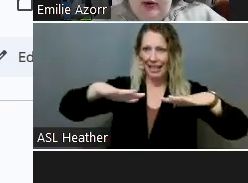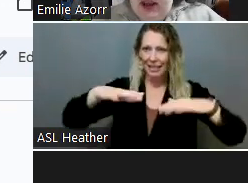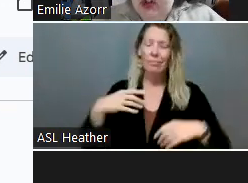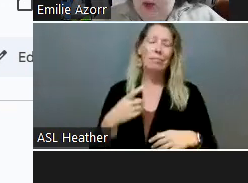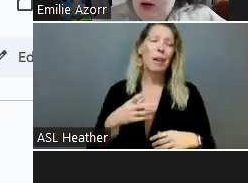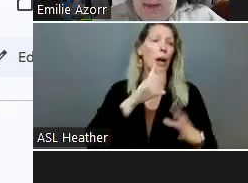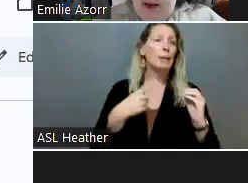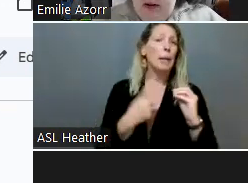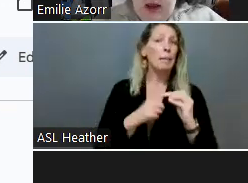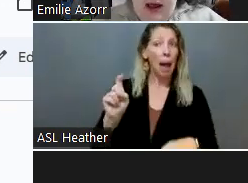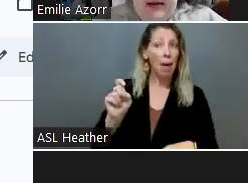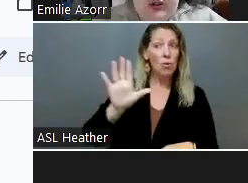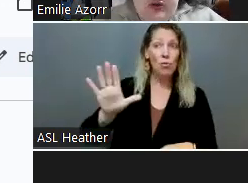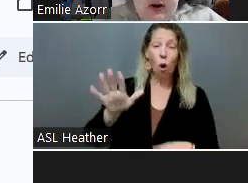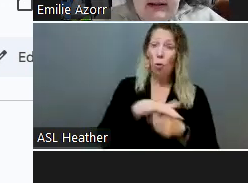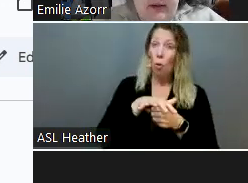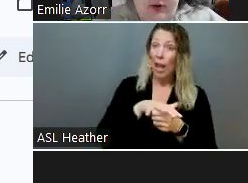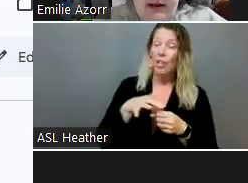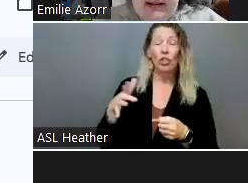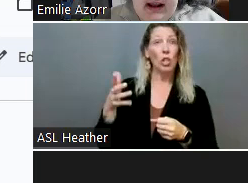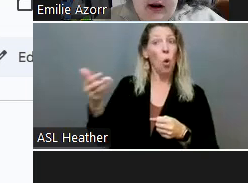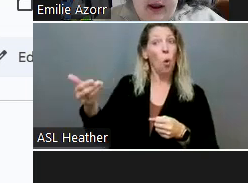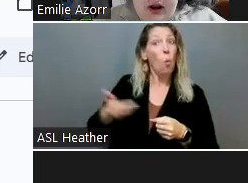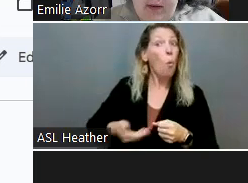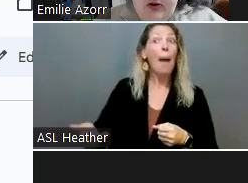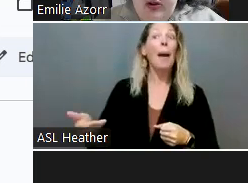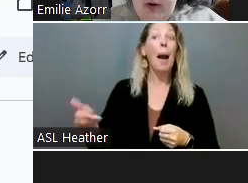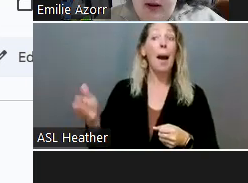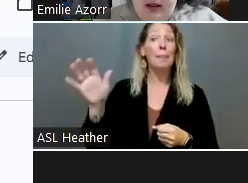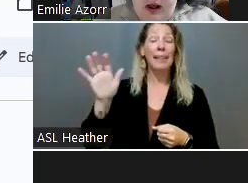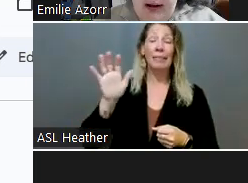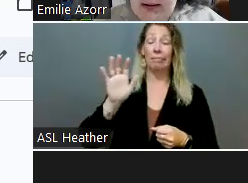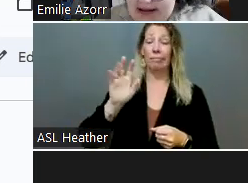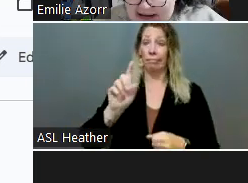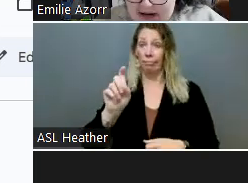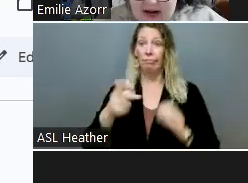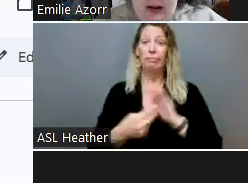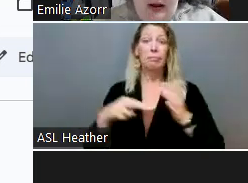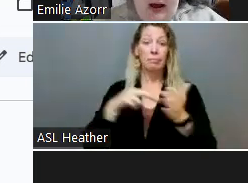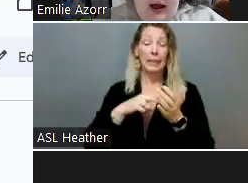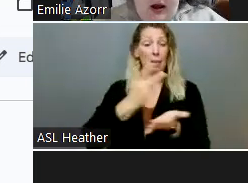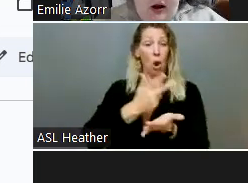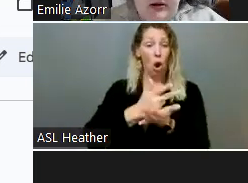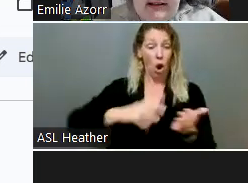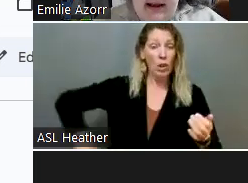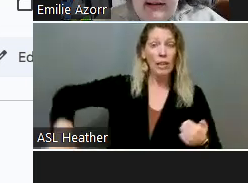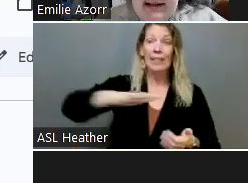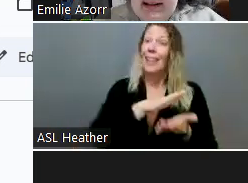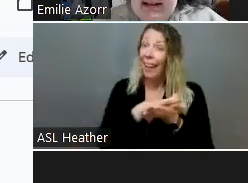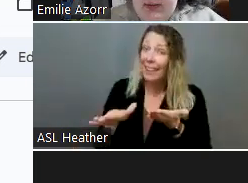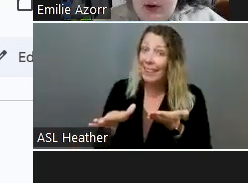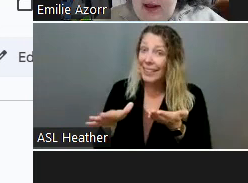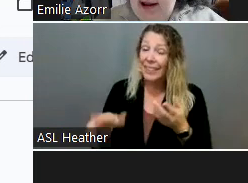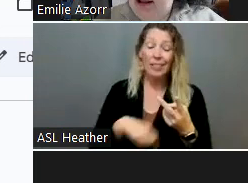your location welcoming? So for example, is the area around the parking lot clean? Are